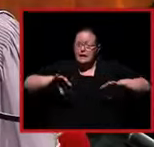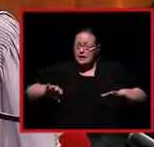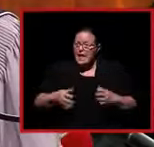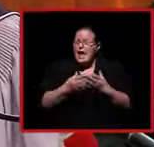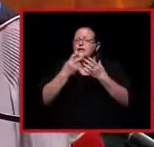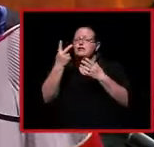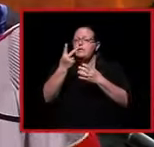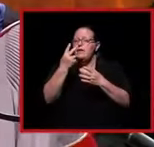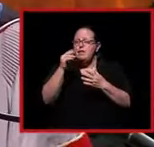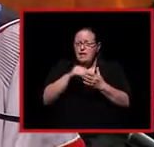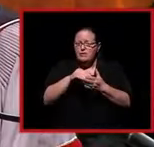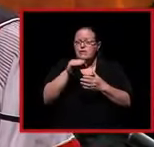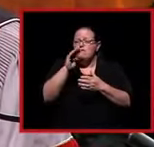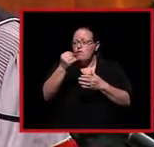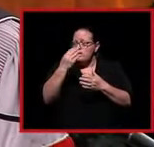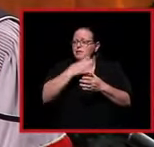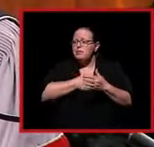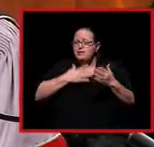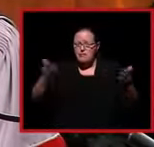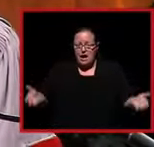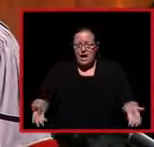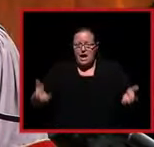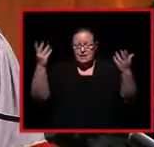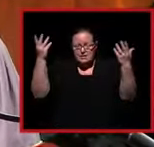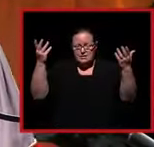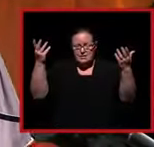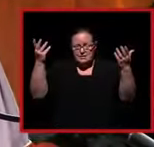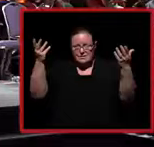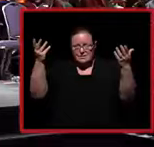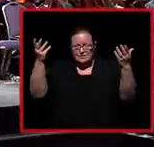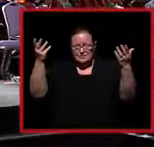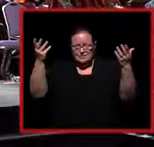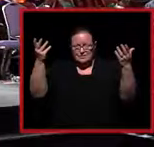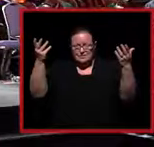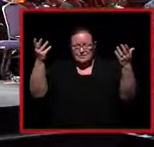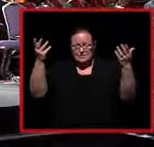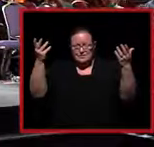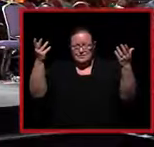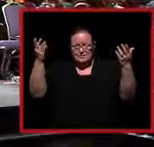of 2014 please rise?